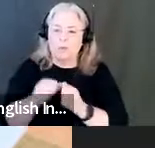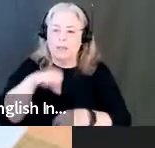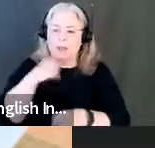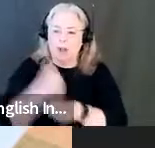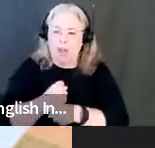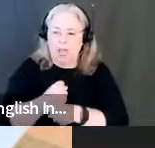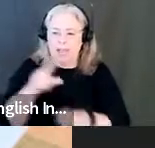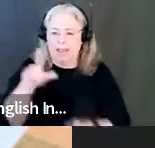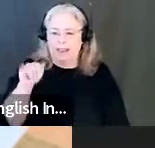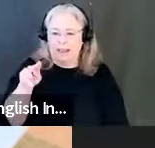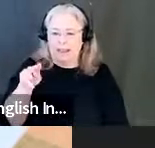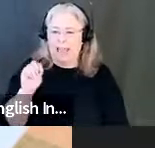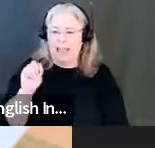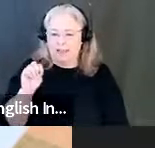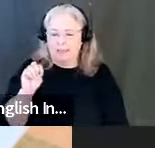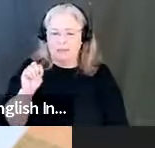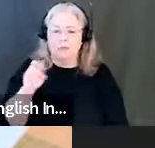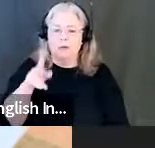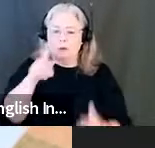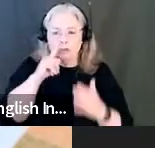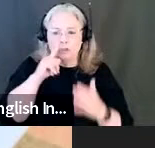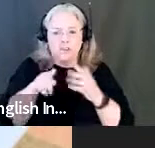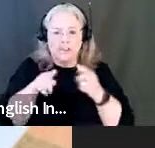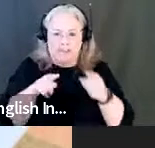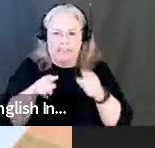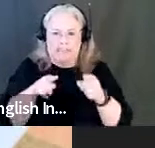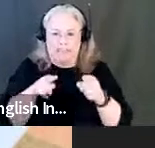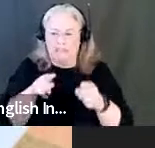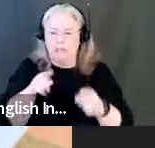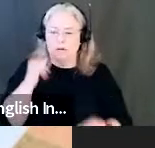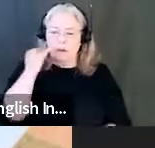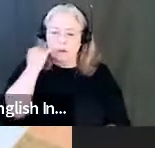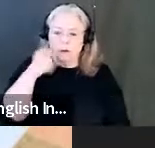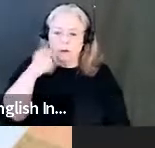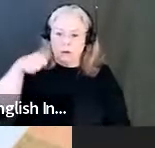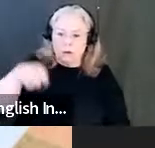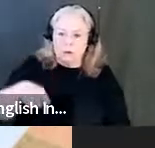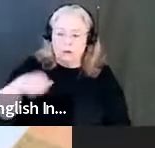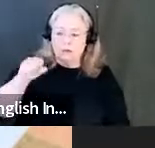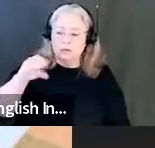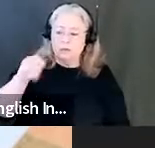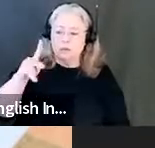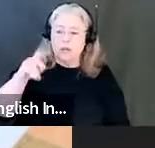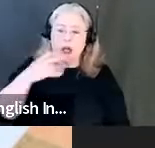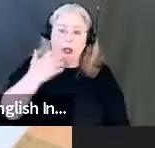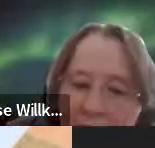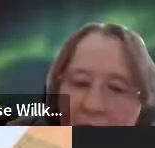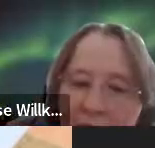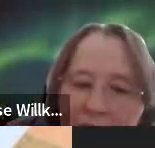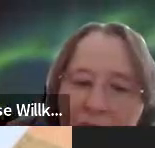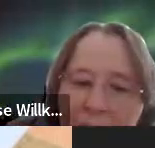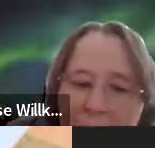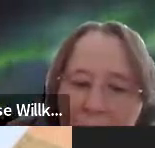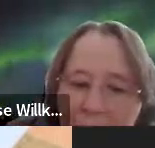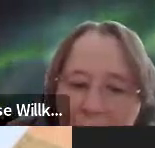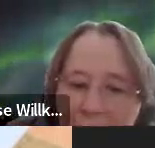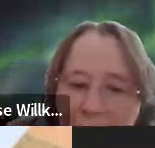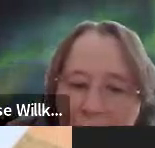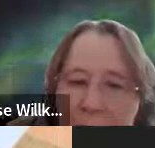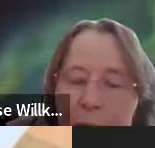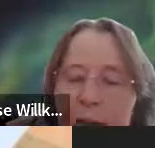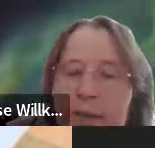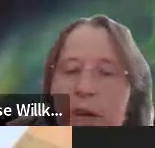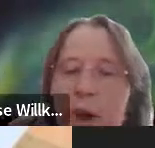can be really expensive. So check this out. If you dip the socket end into hot water, it snaps in